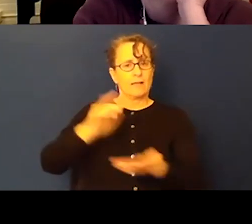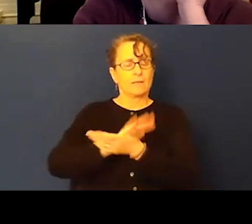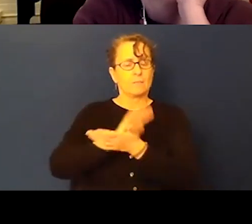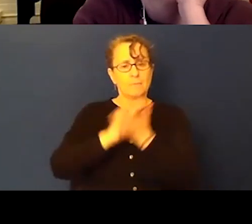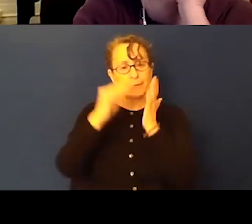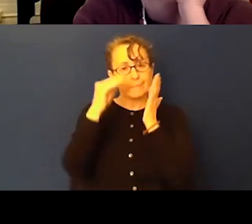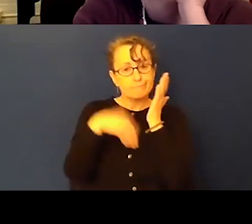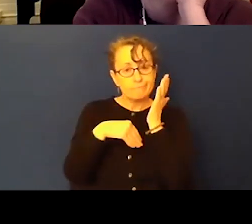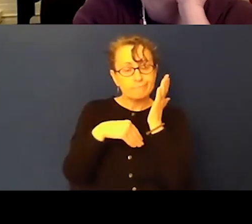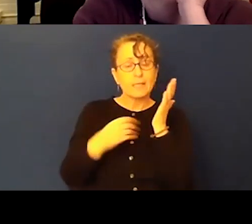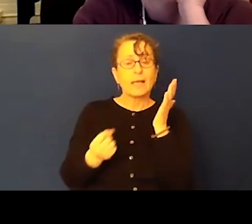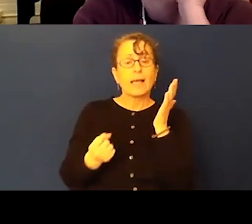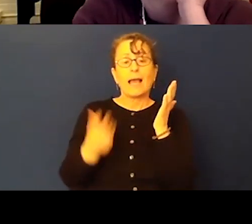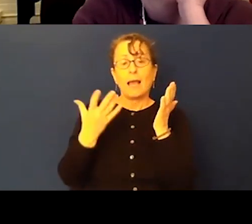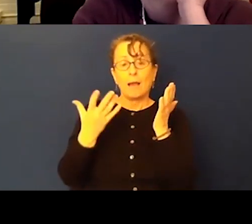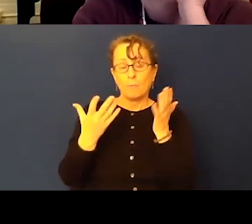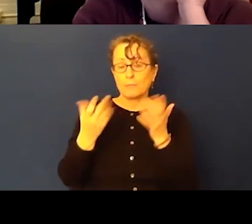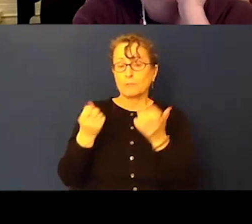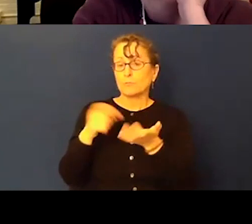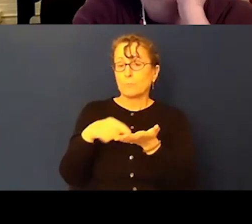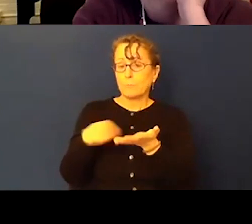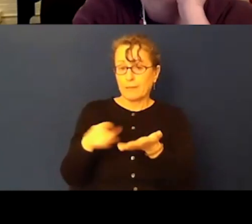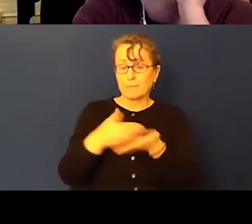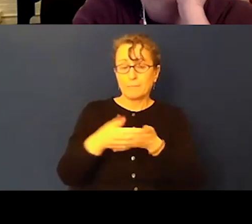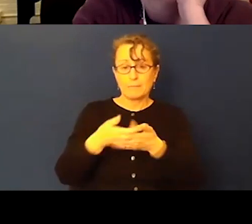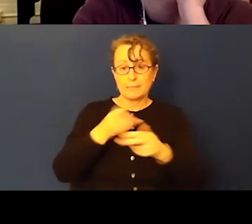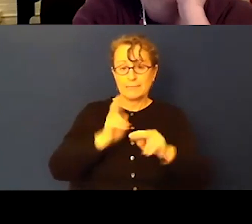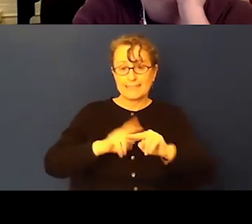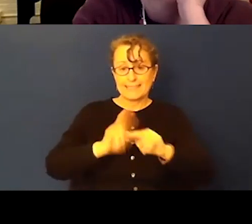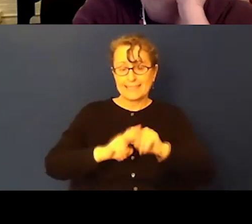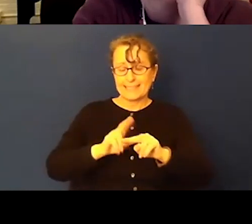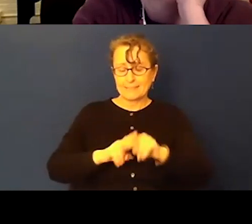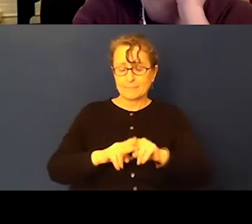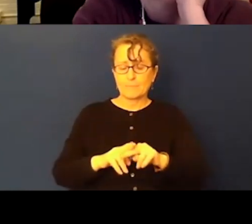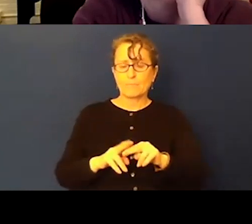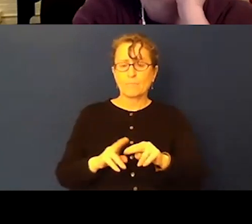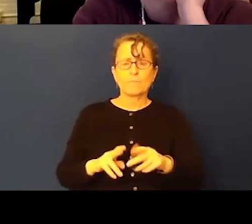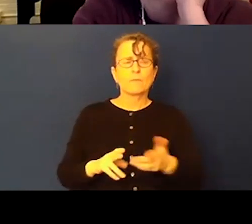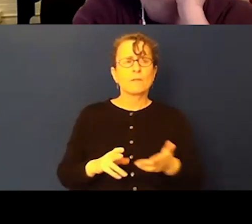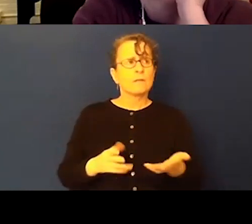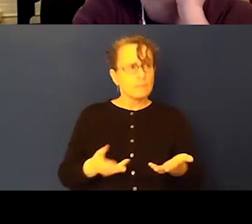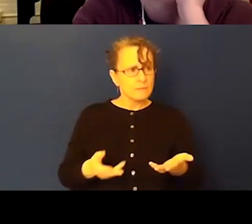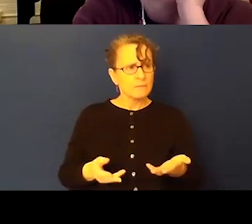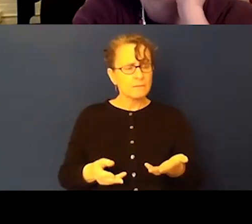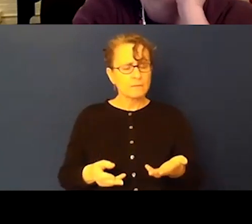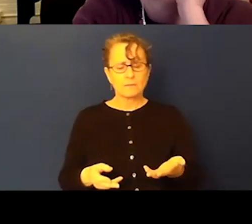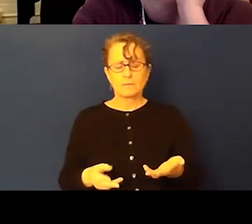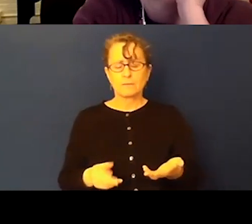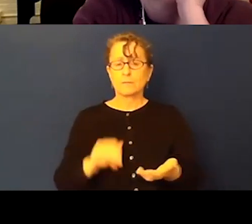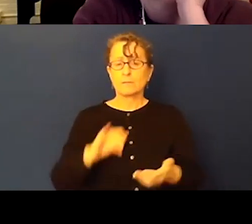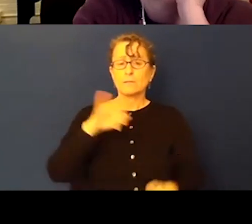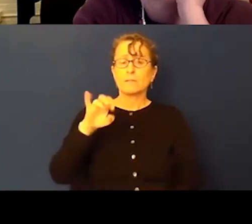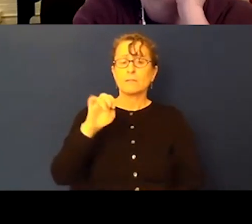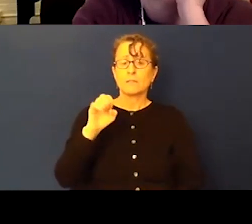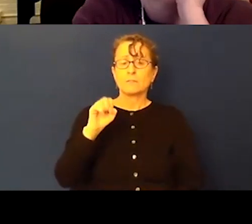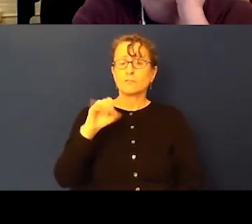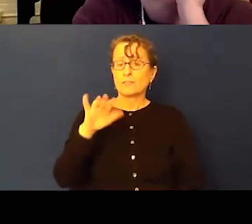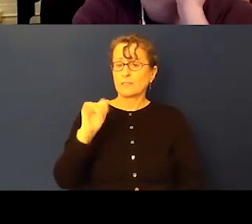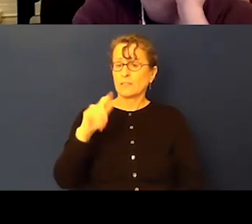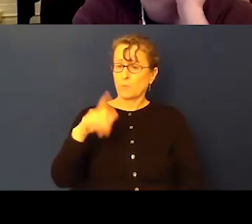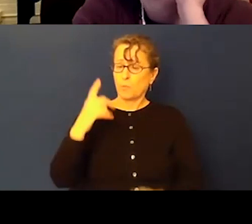used this. I'm not sure how that translates with you, Jessica, but in my